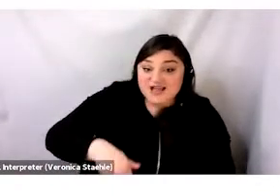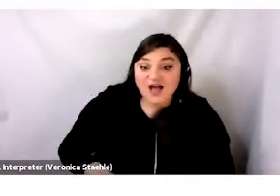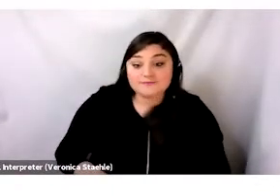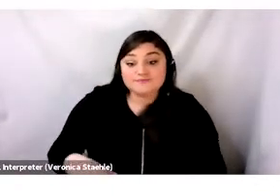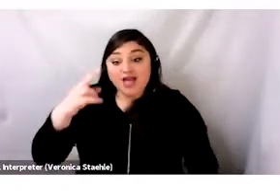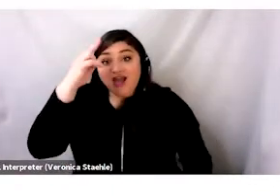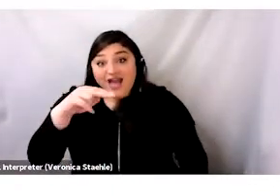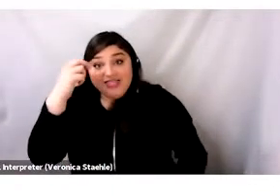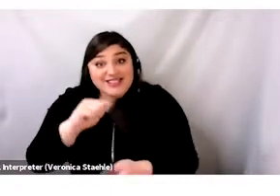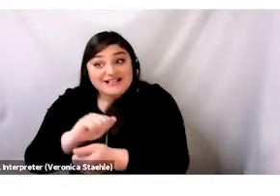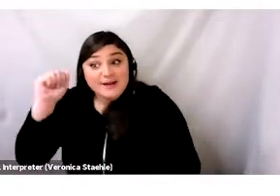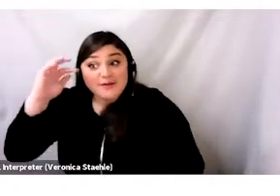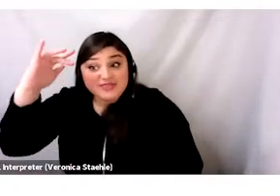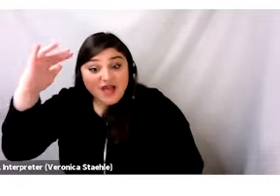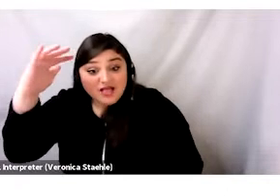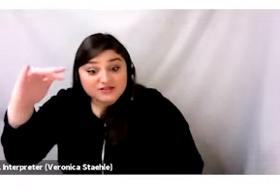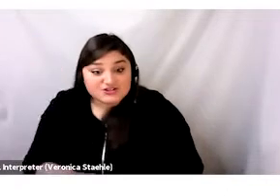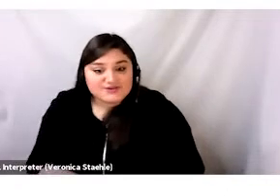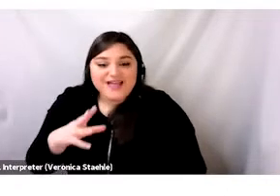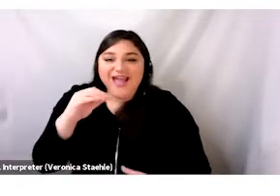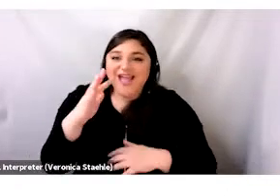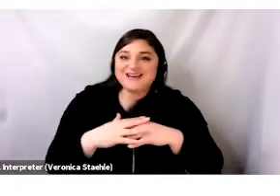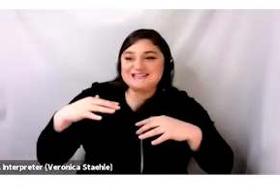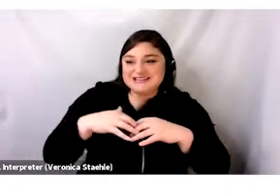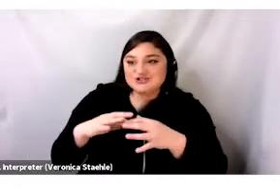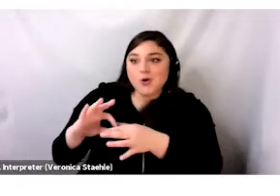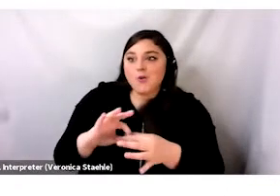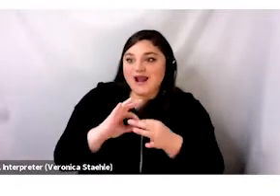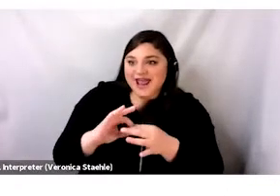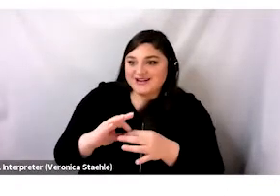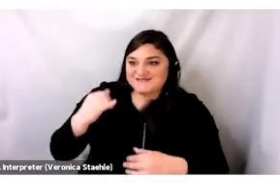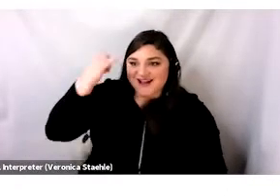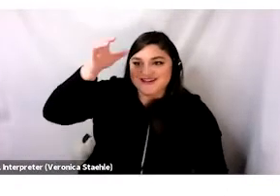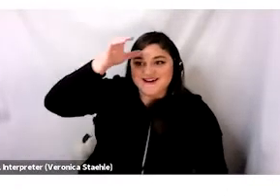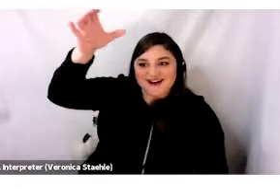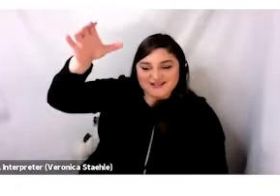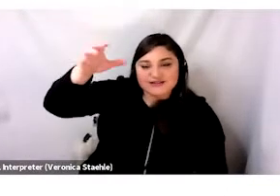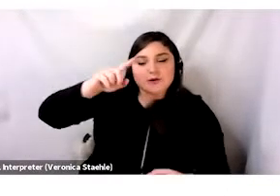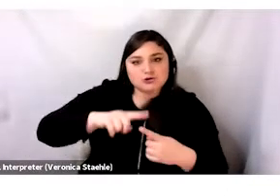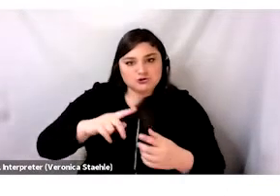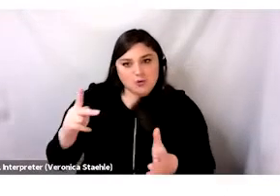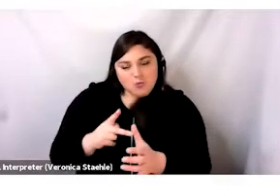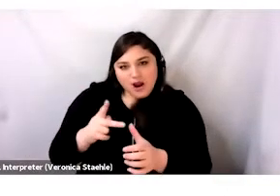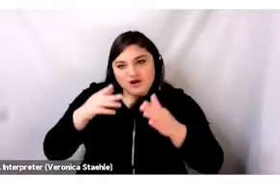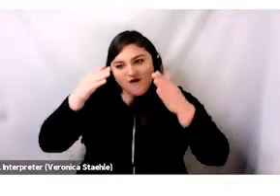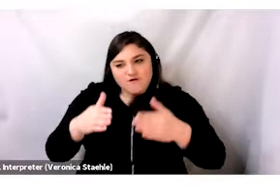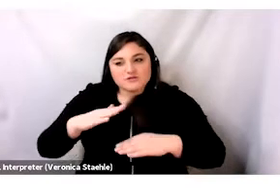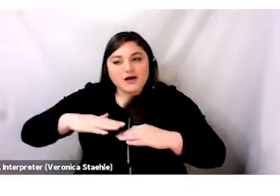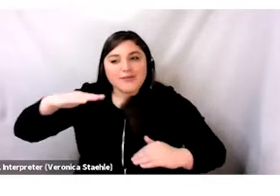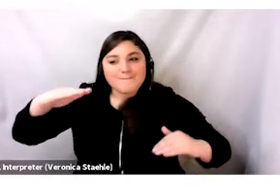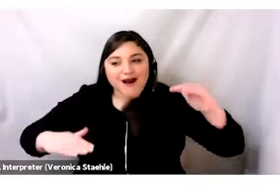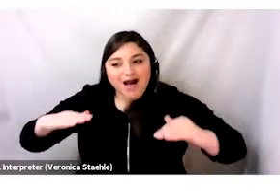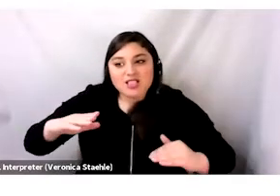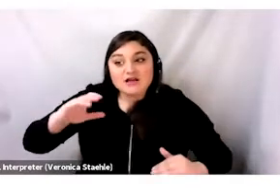and indigenous relational paradigms that really prioritize the balance between personal,